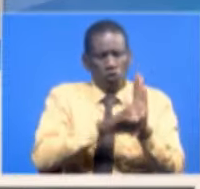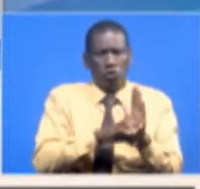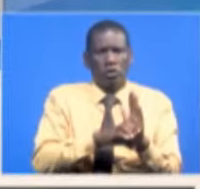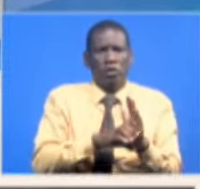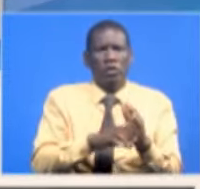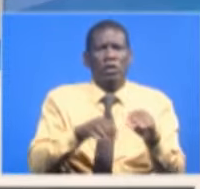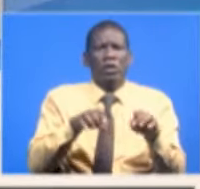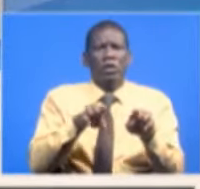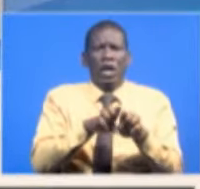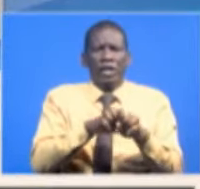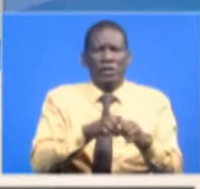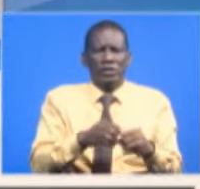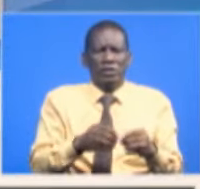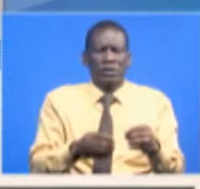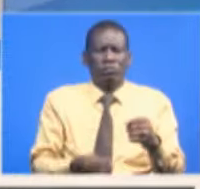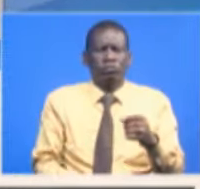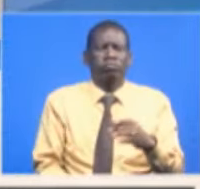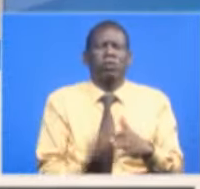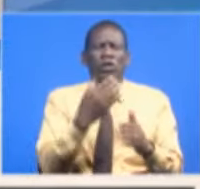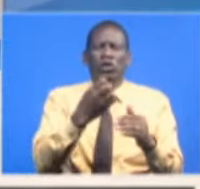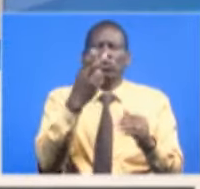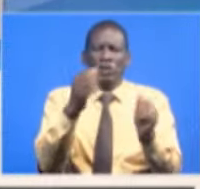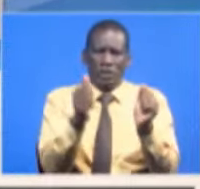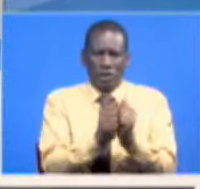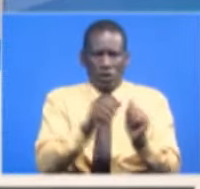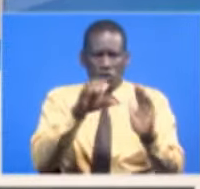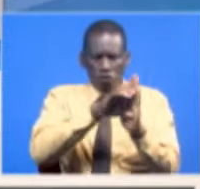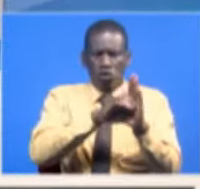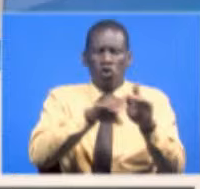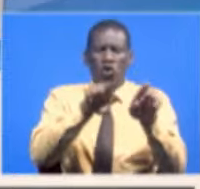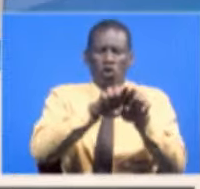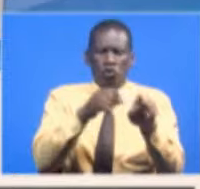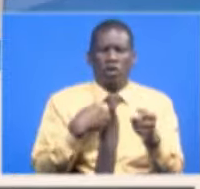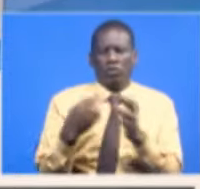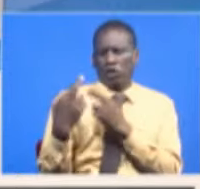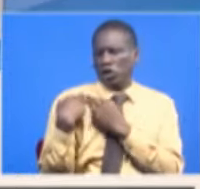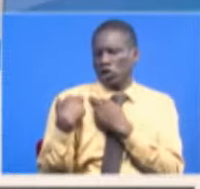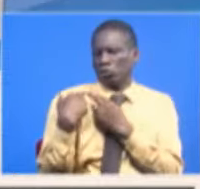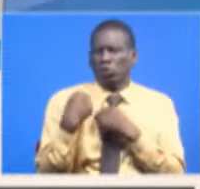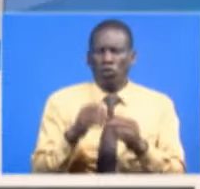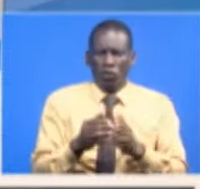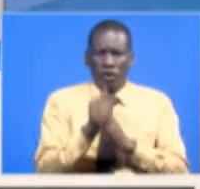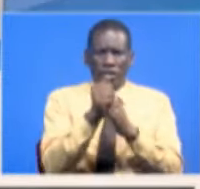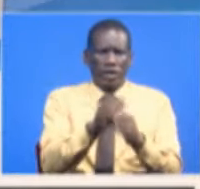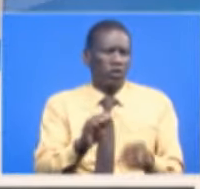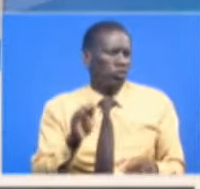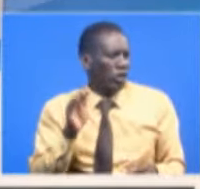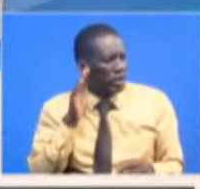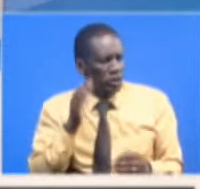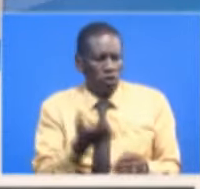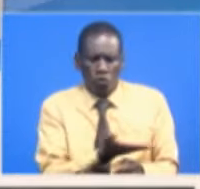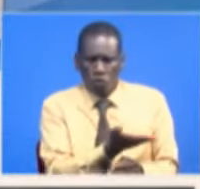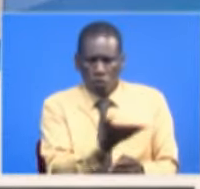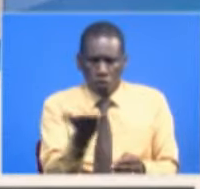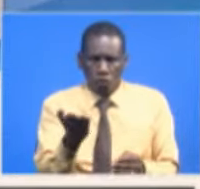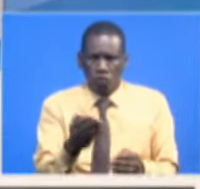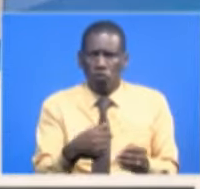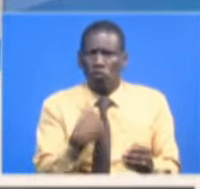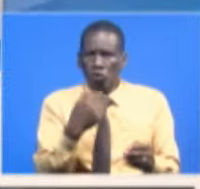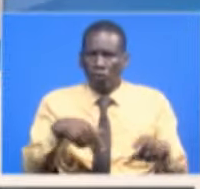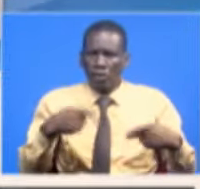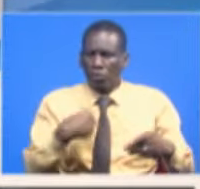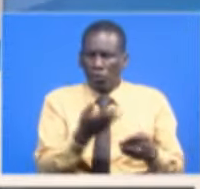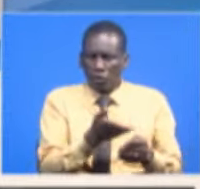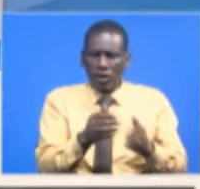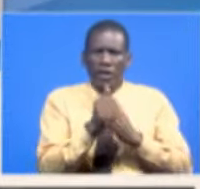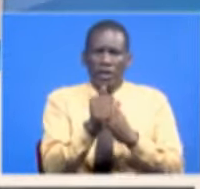as promulgated in 2010 Constitution. It's also the duty of the leader to listen to those they lead." He